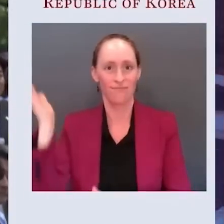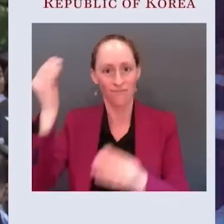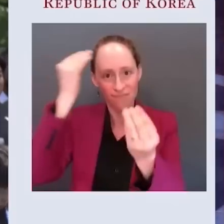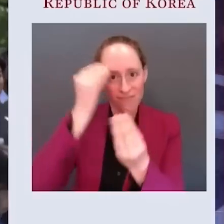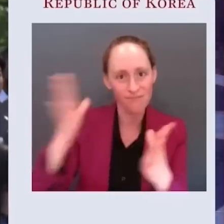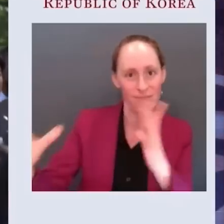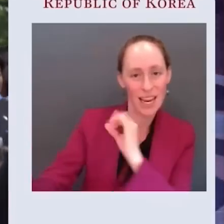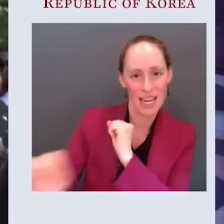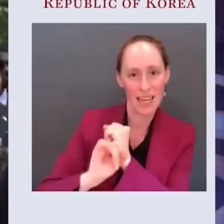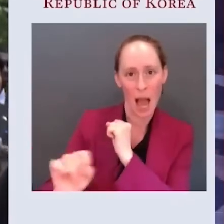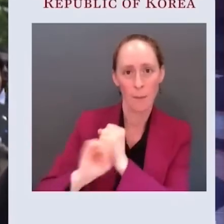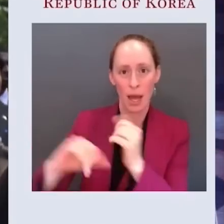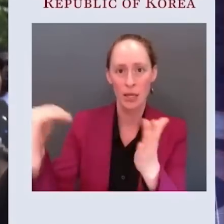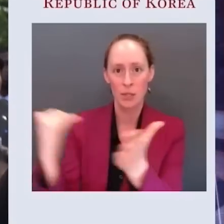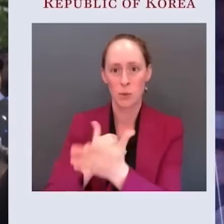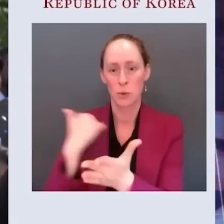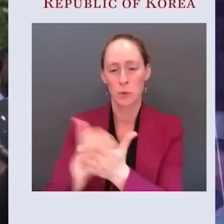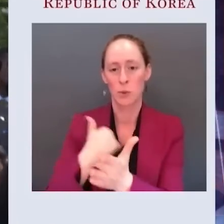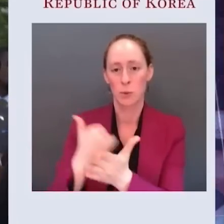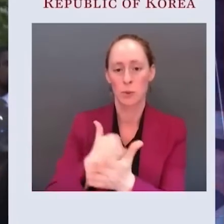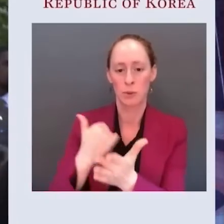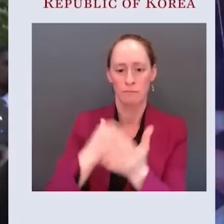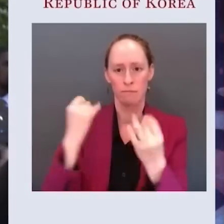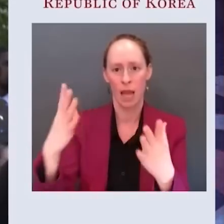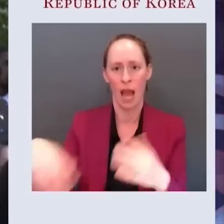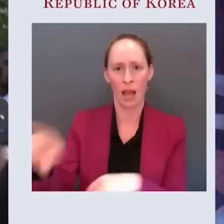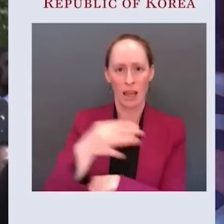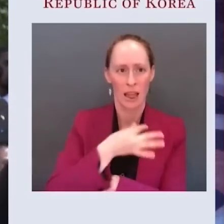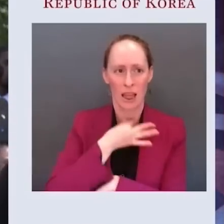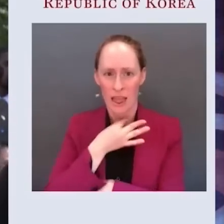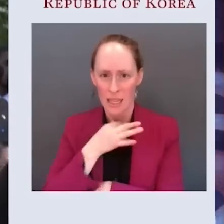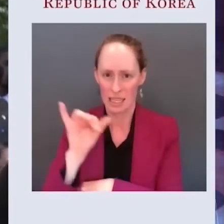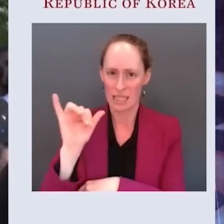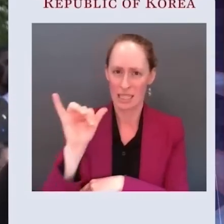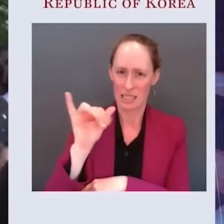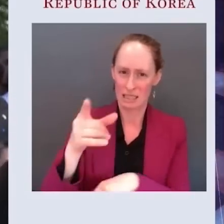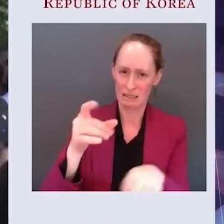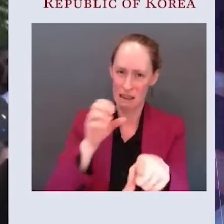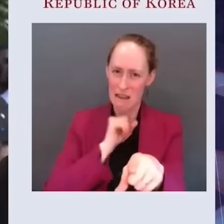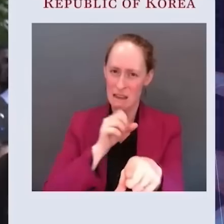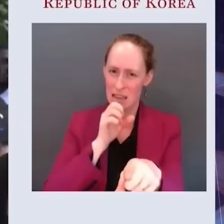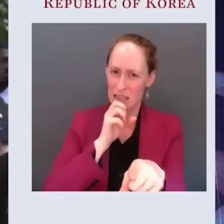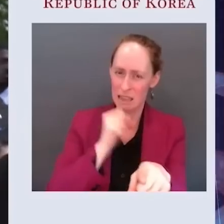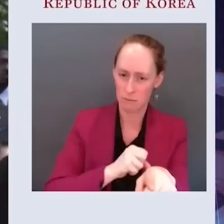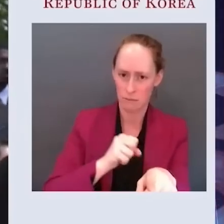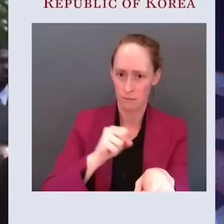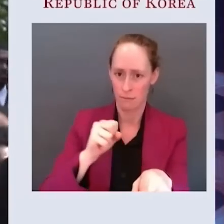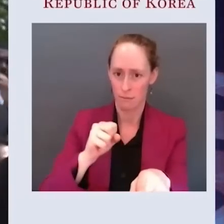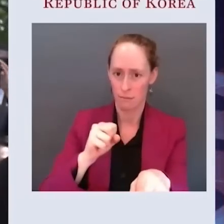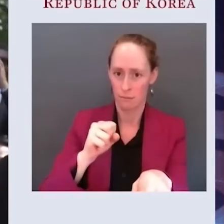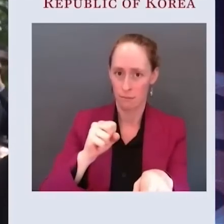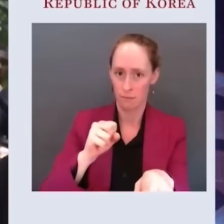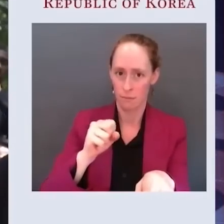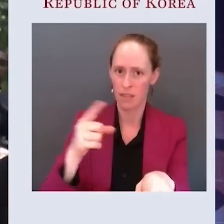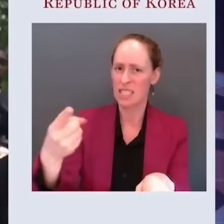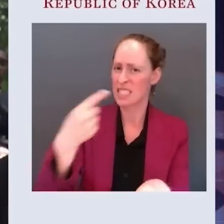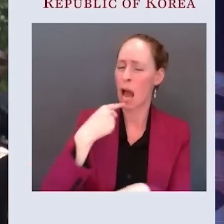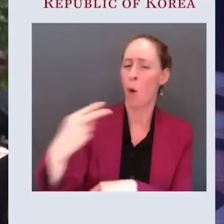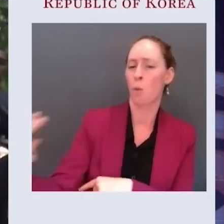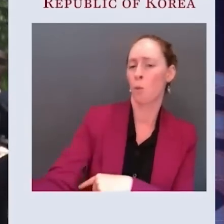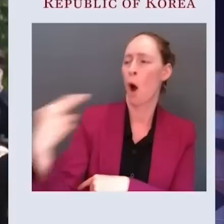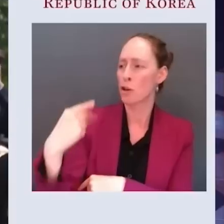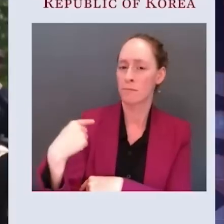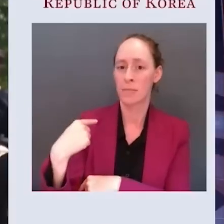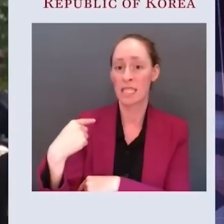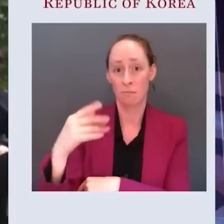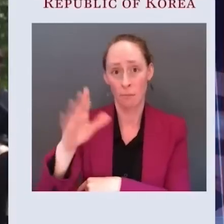always, just watch me. But the country is watching, and recent polling shows that 70% of Americans, including a majority of Democrats, believe